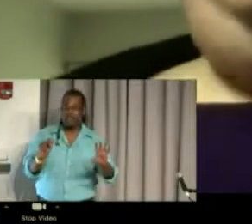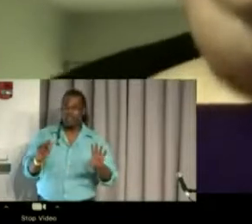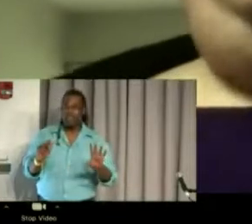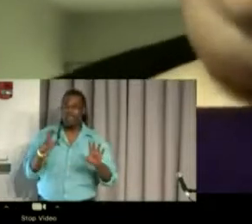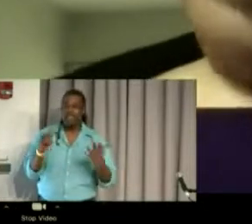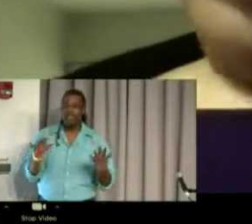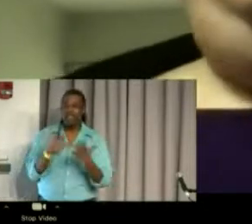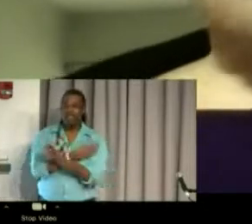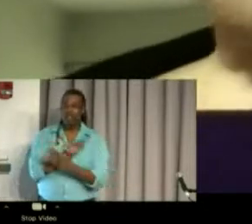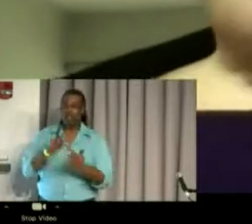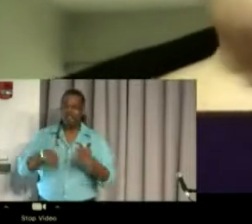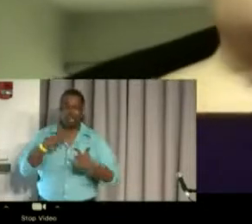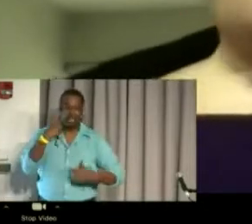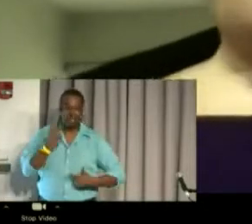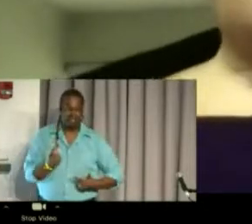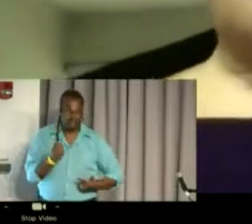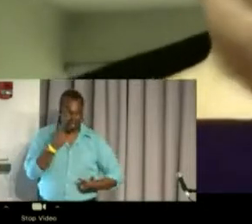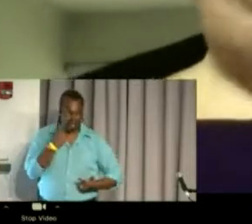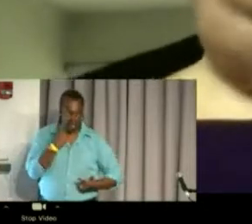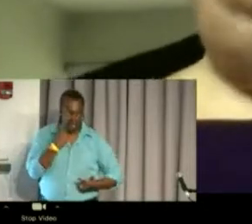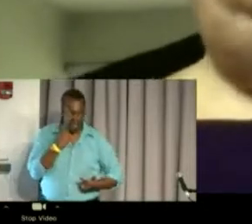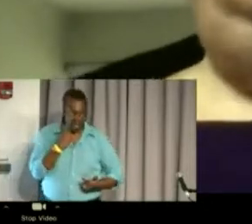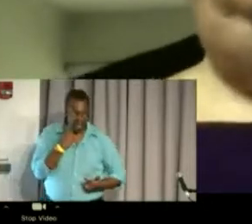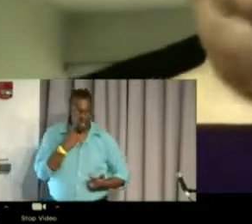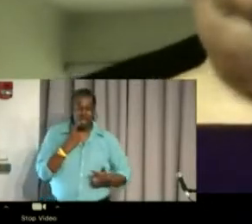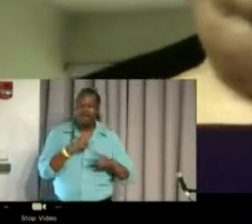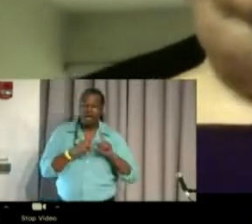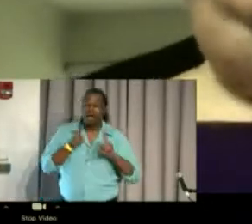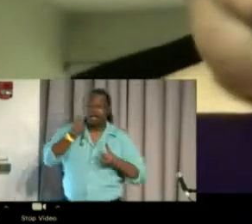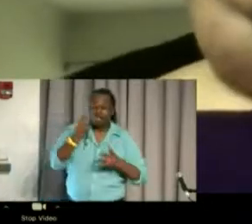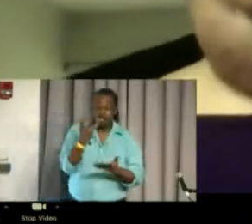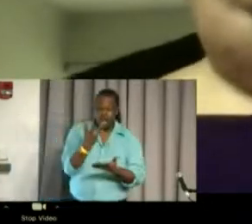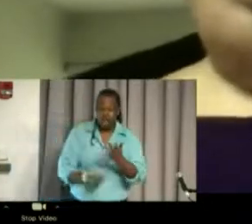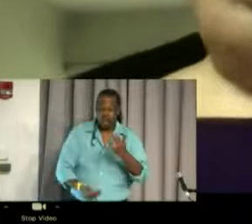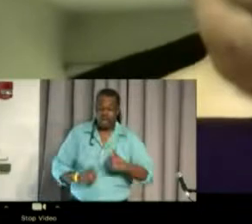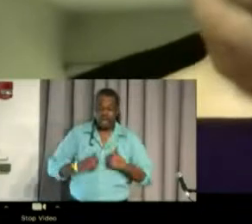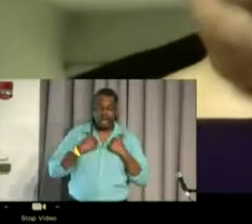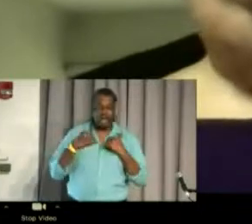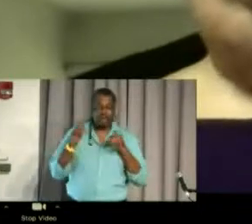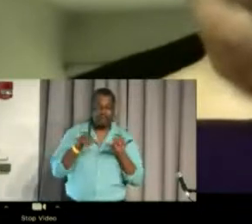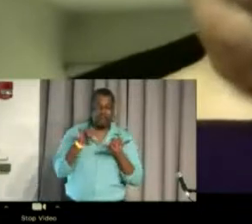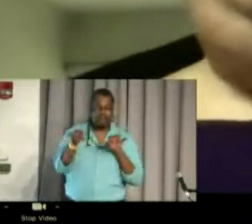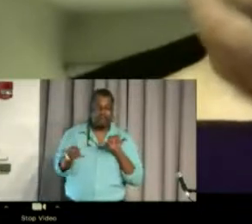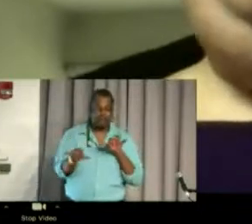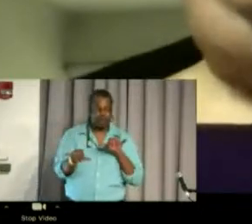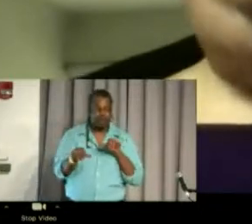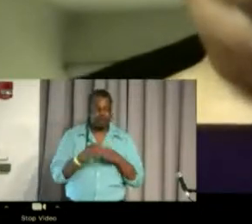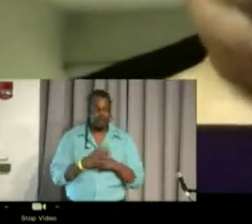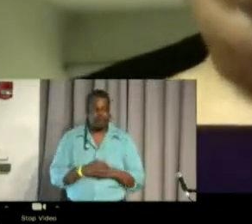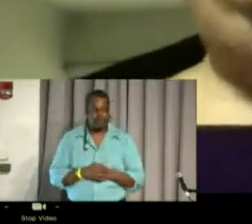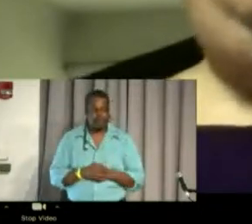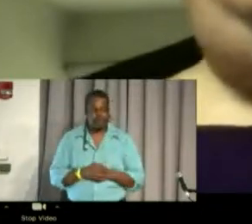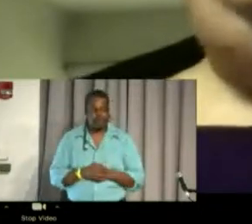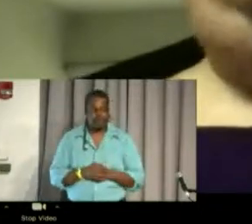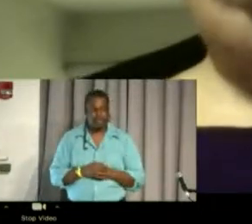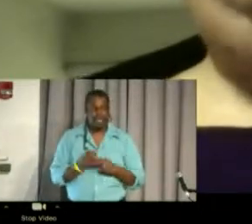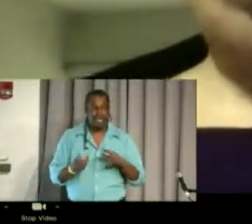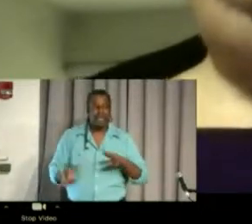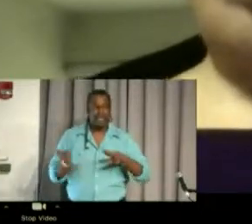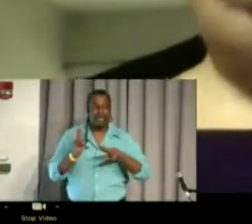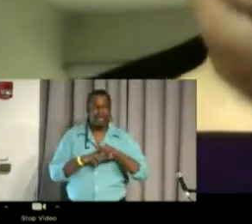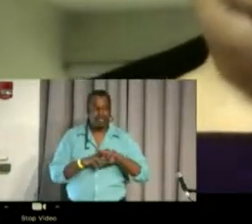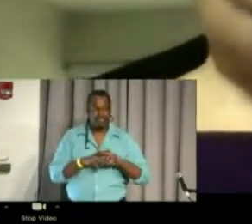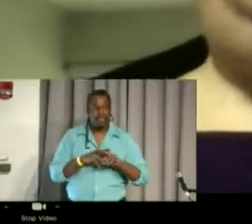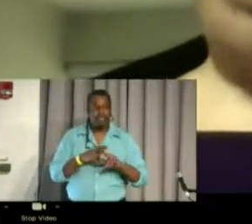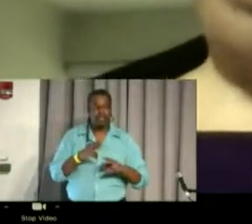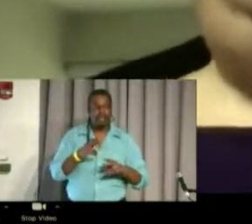The loss of natural life is permanent. the increasing emergence of novel pathogens, along with the